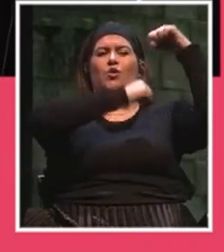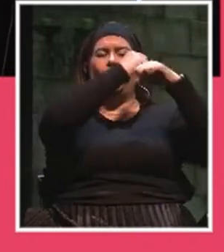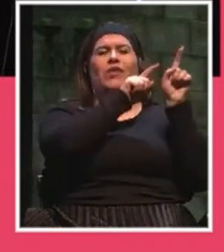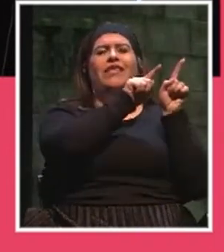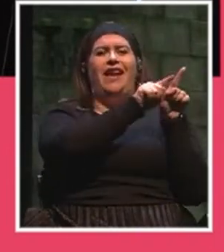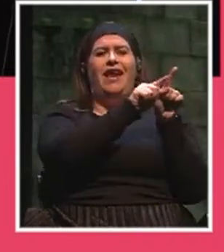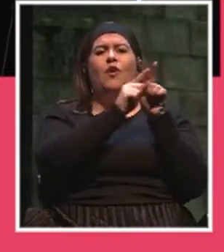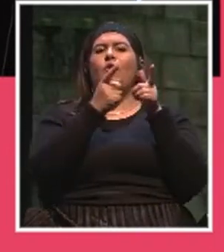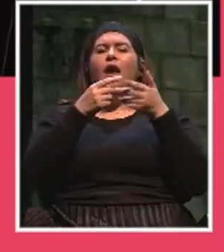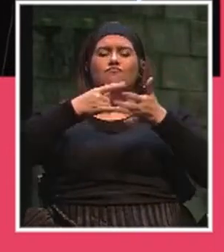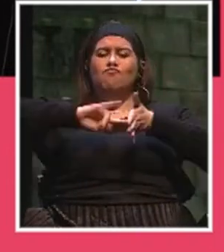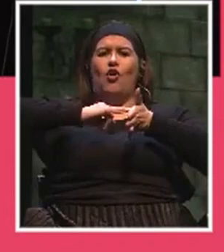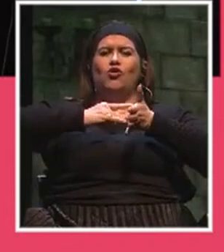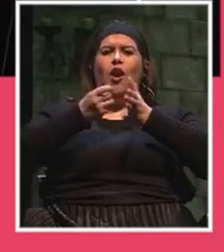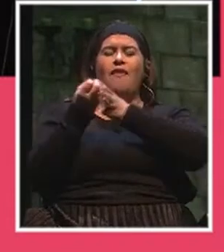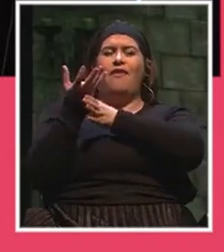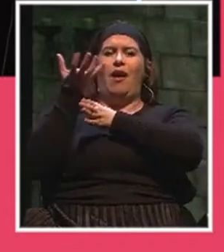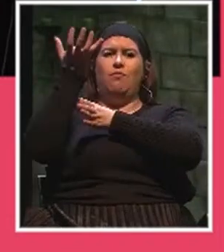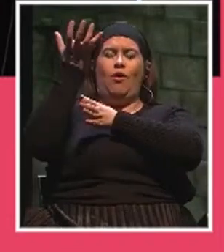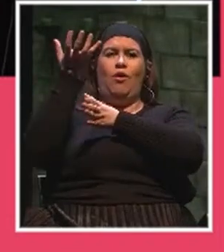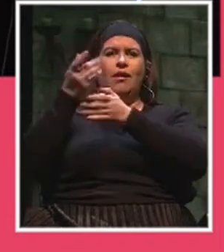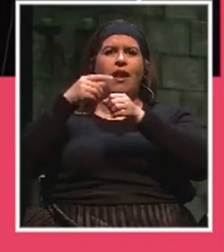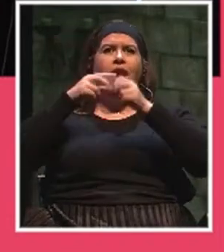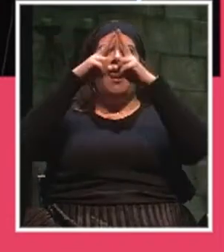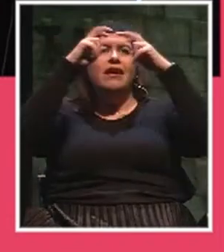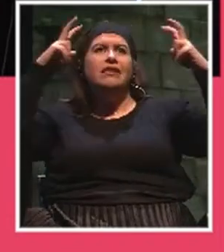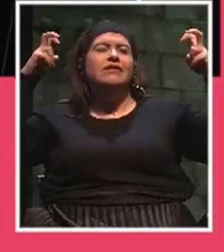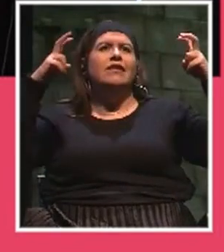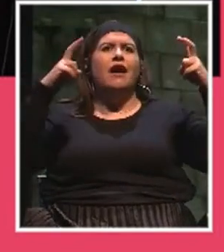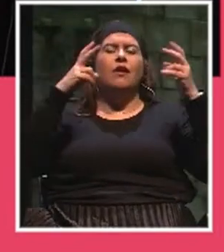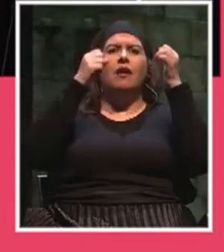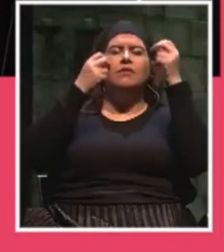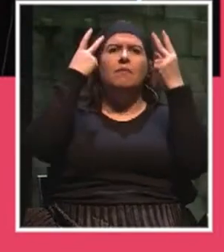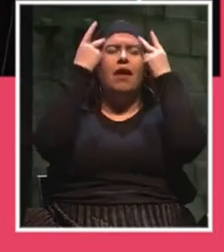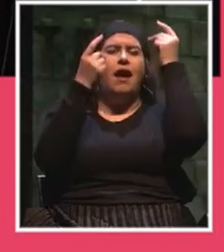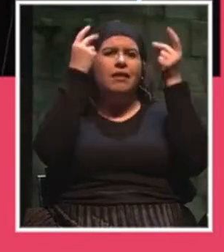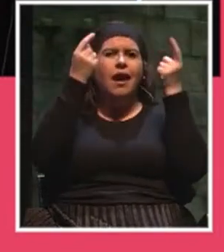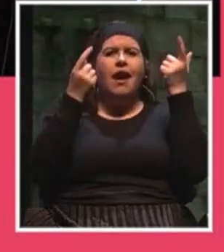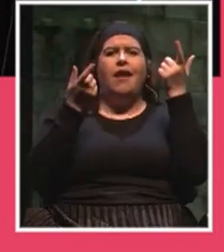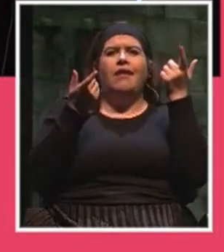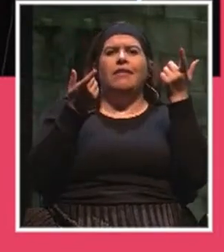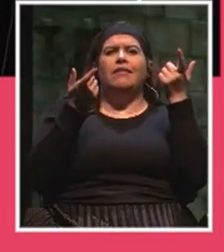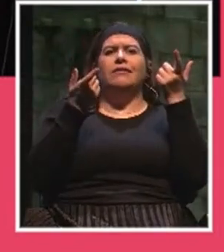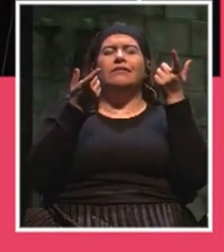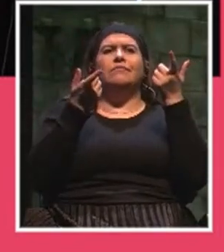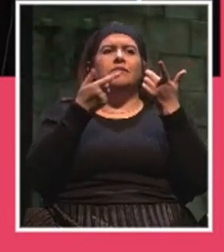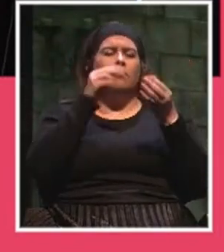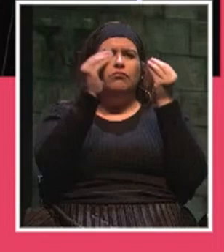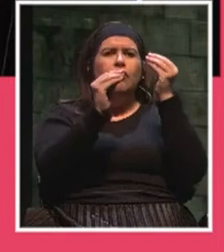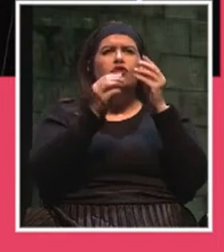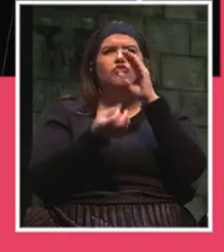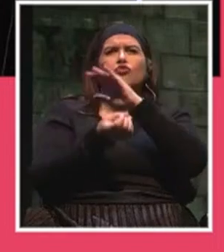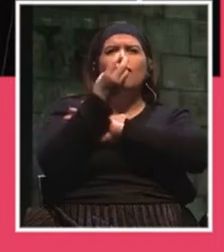electricity. The ability to create interactive content and have it on the web and accessible